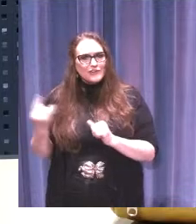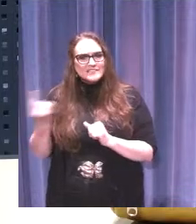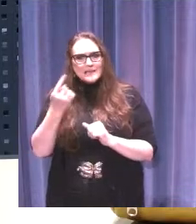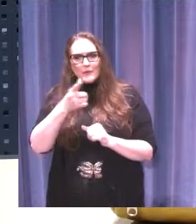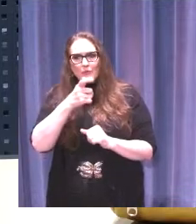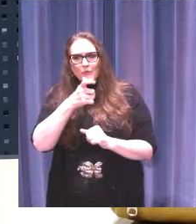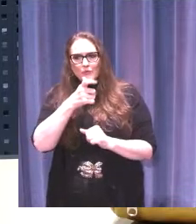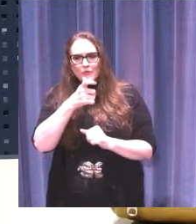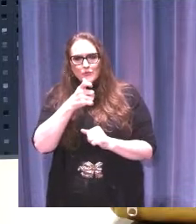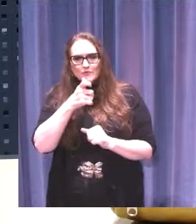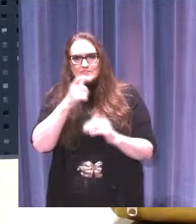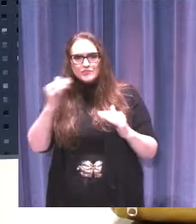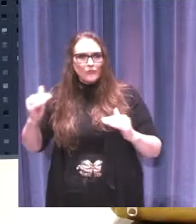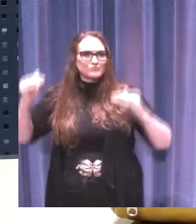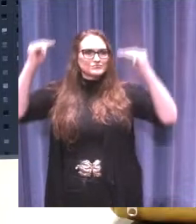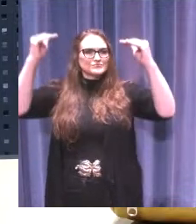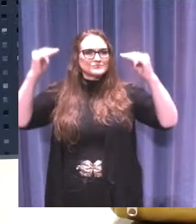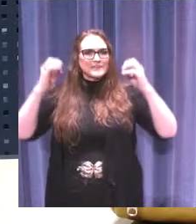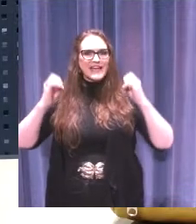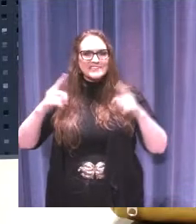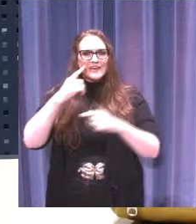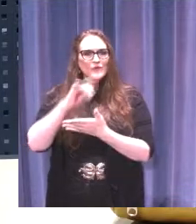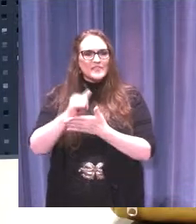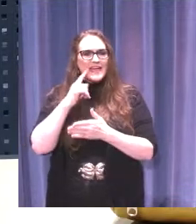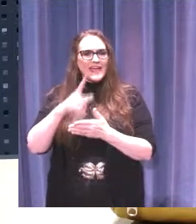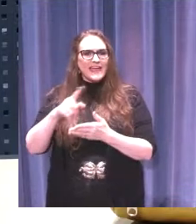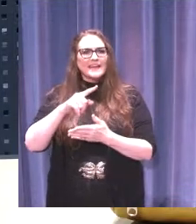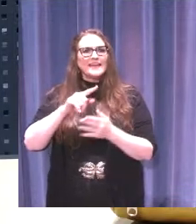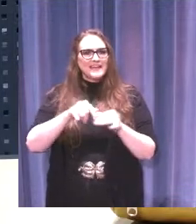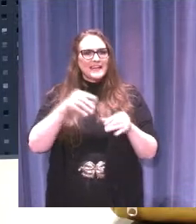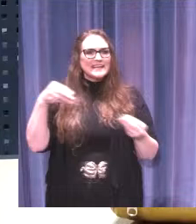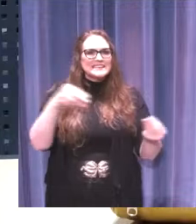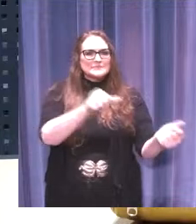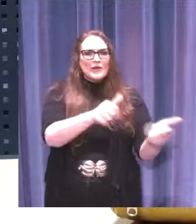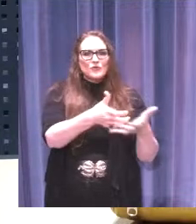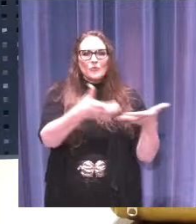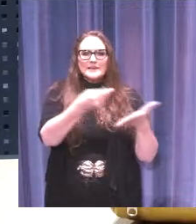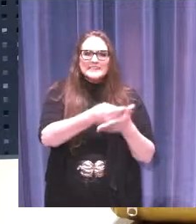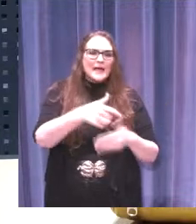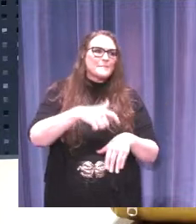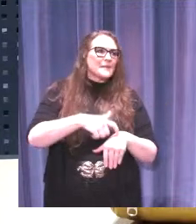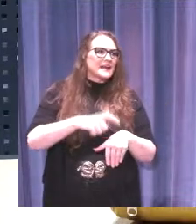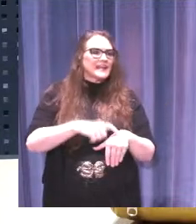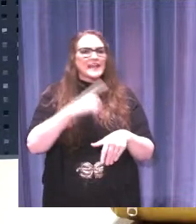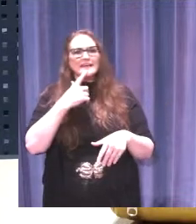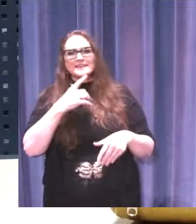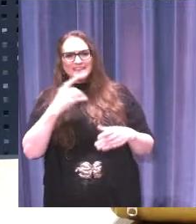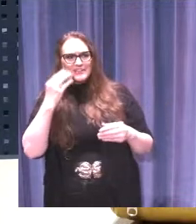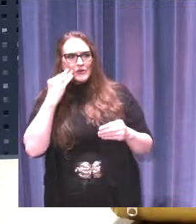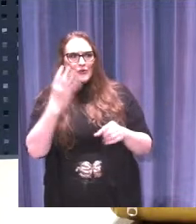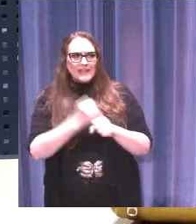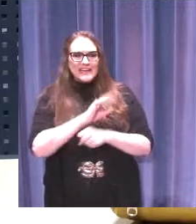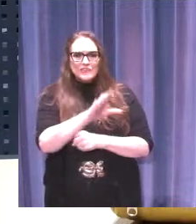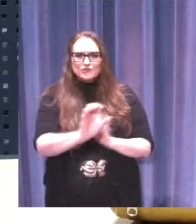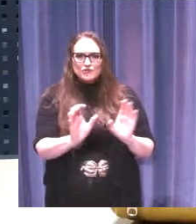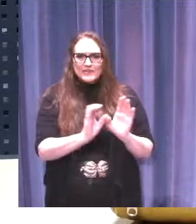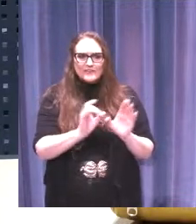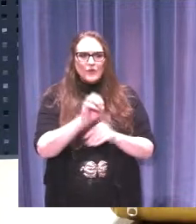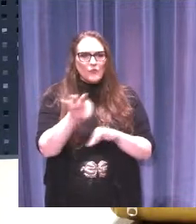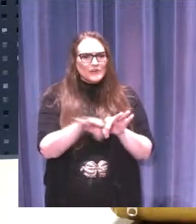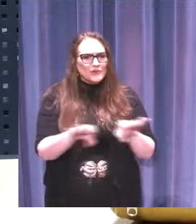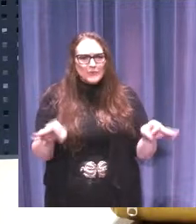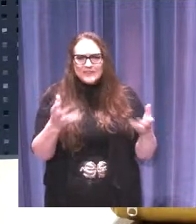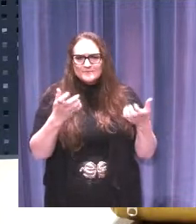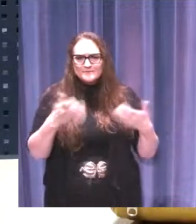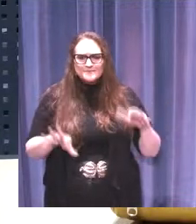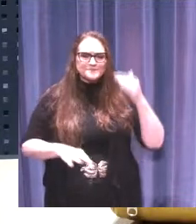who's too educated for that and has spent too much time and money and blood, sweat, and tears getting a certificate or a degree.